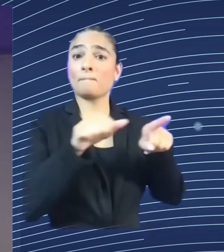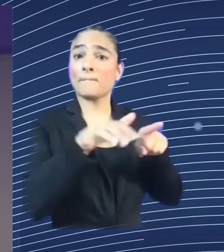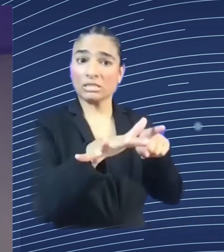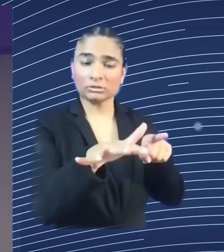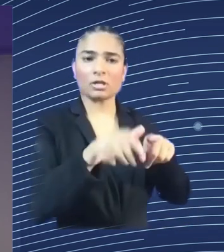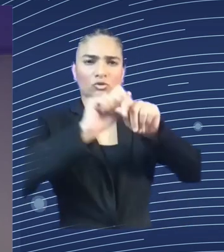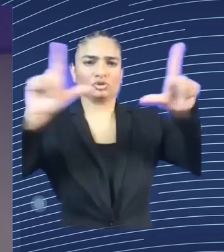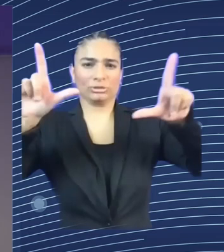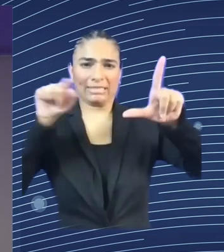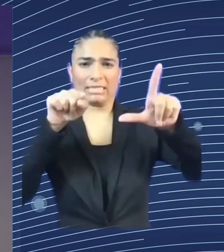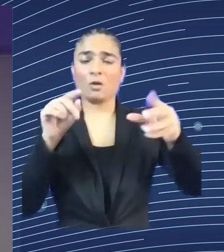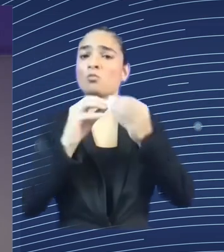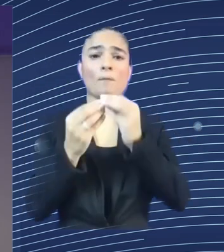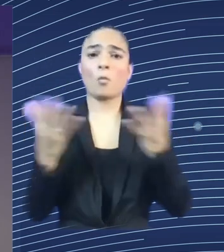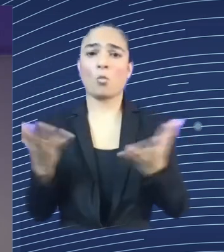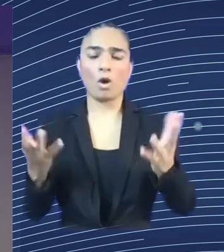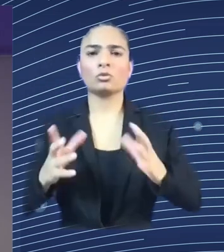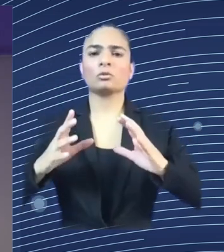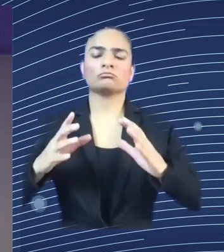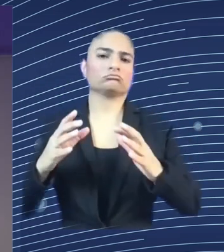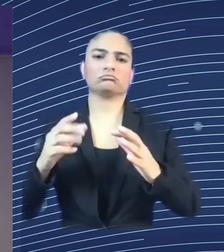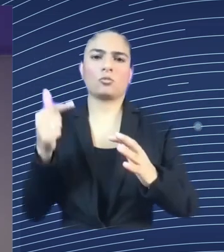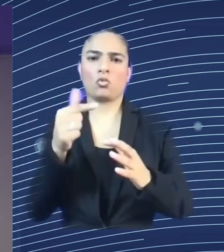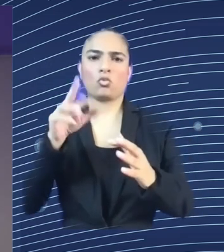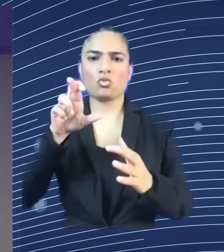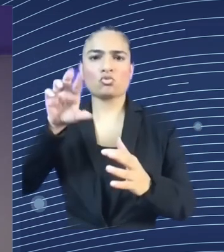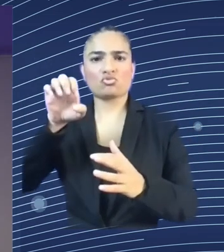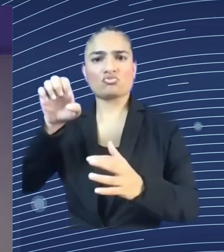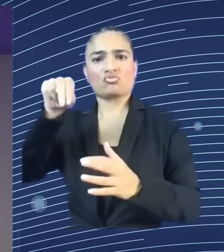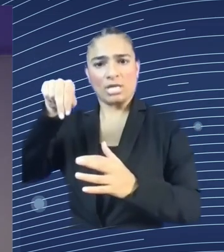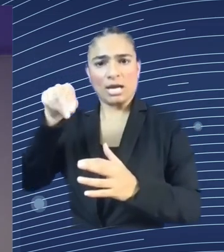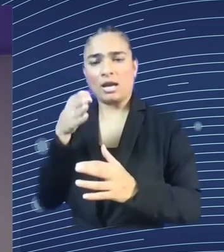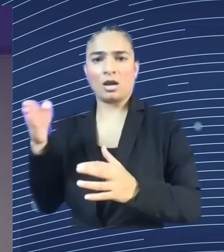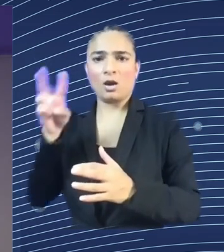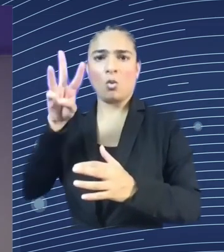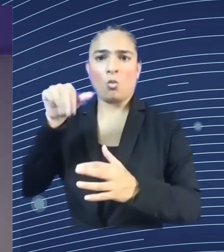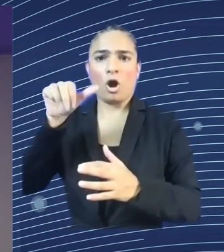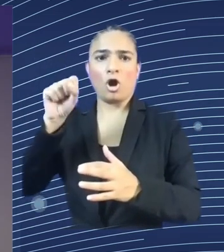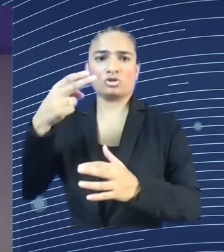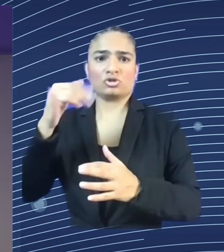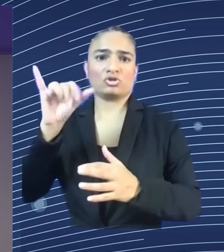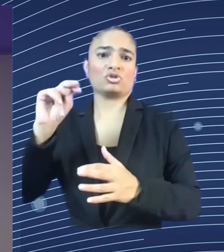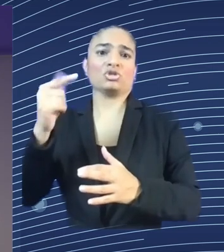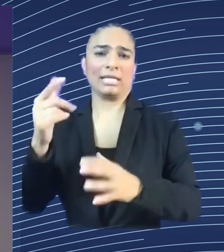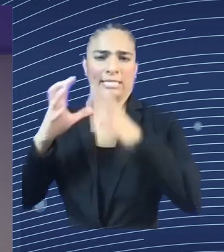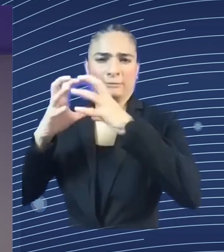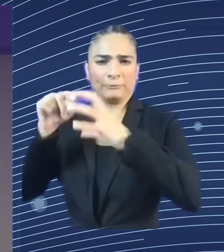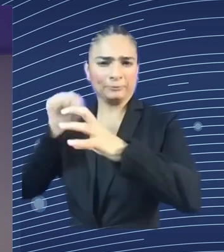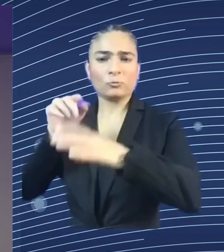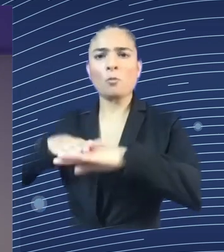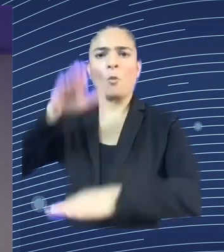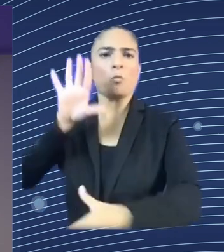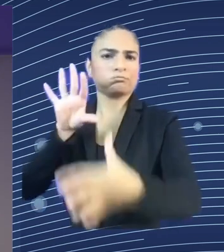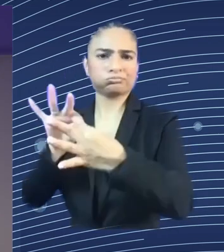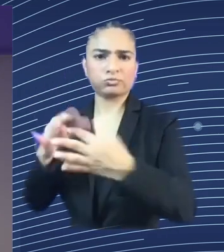collect the data, we show it in an interface, we show these types of trends and issues and controversies that come in, and then